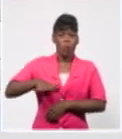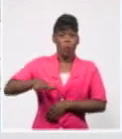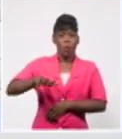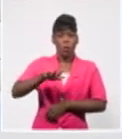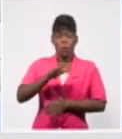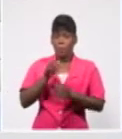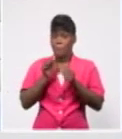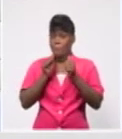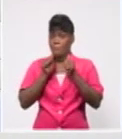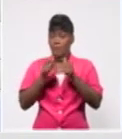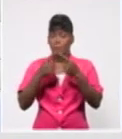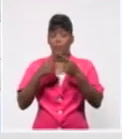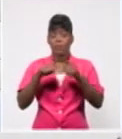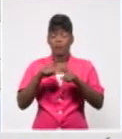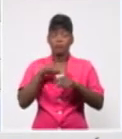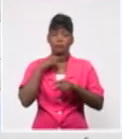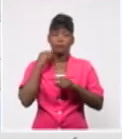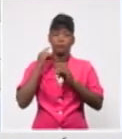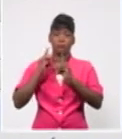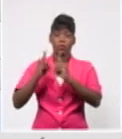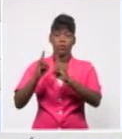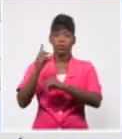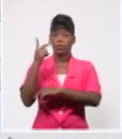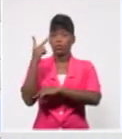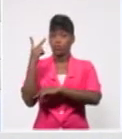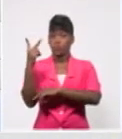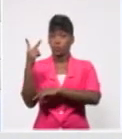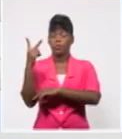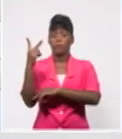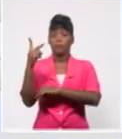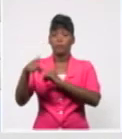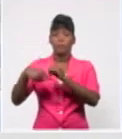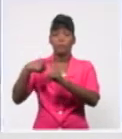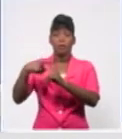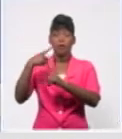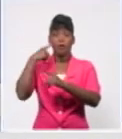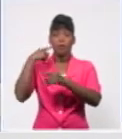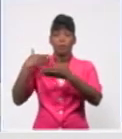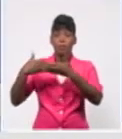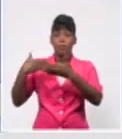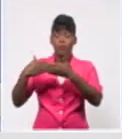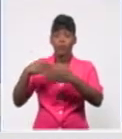complexity. Artemisa processed 221, Havana